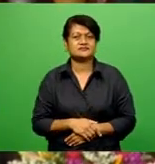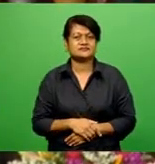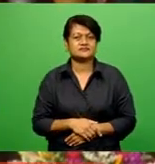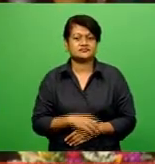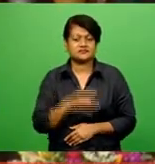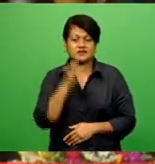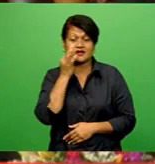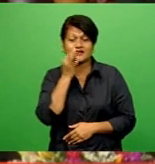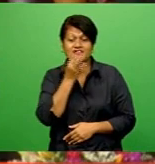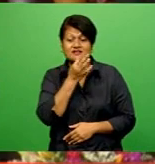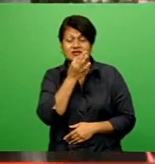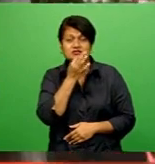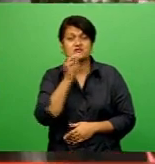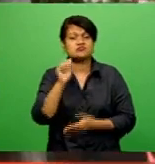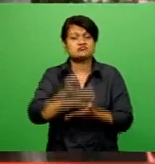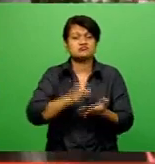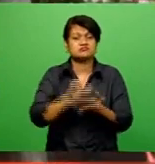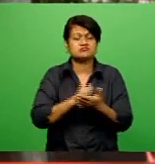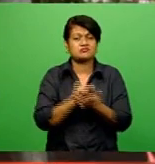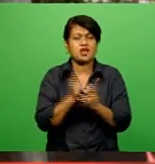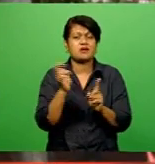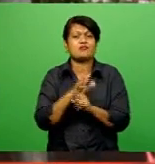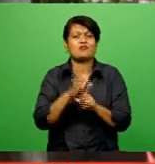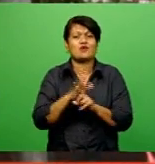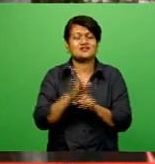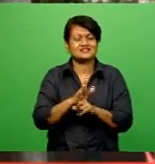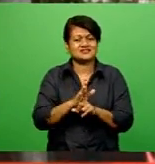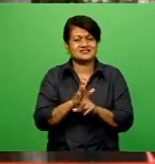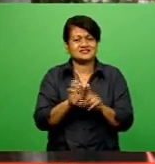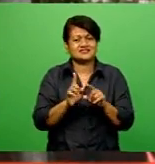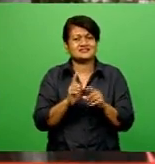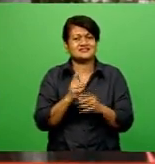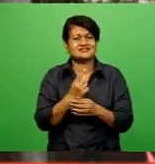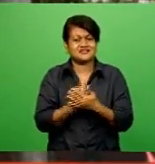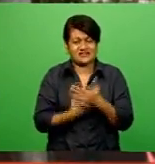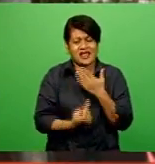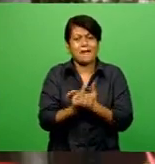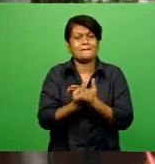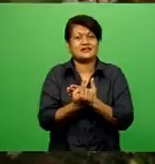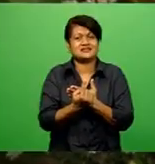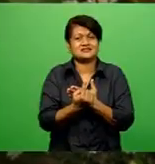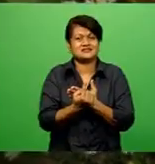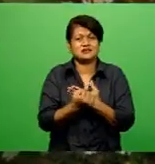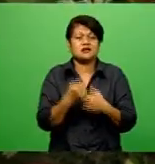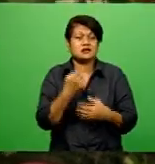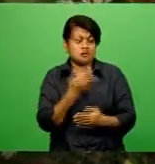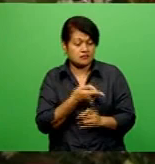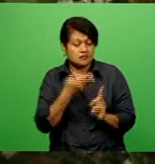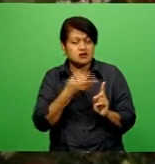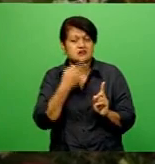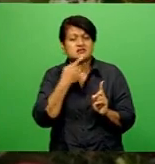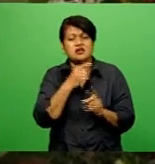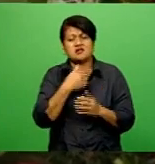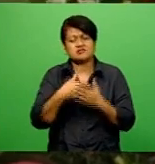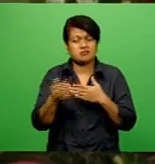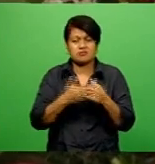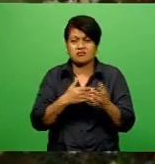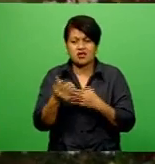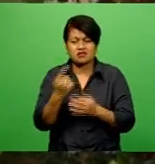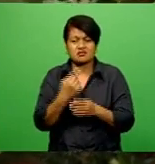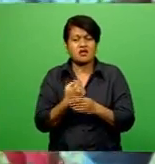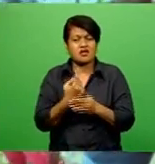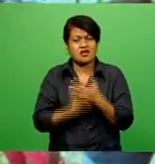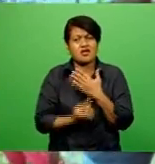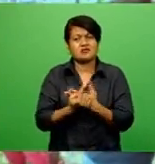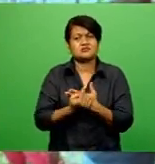Flowers are often bought for special occasions. But these florists say despite the festivities, they were unable to maximize on